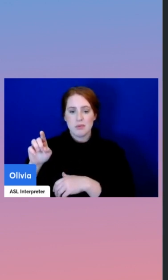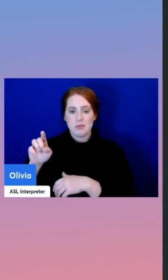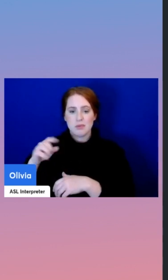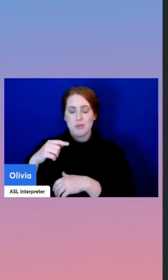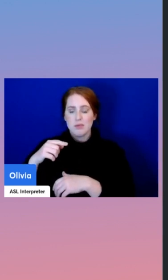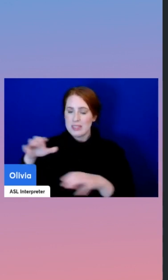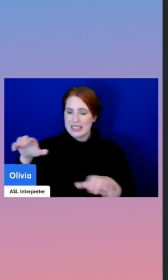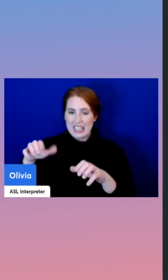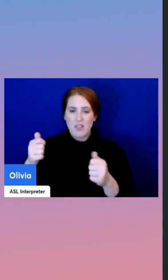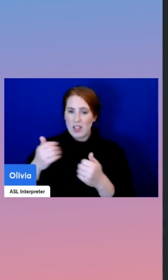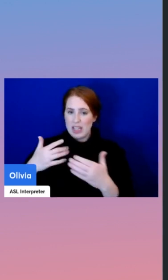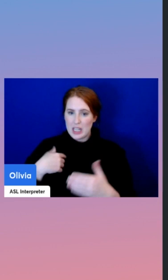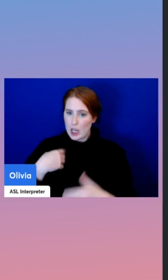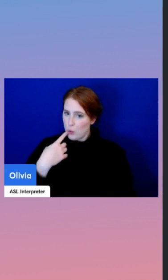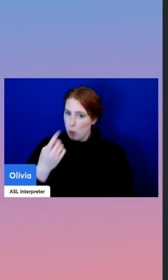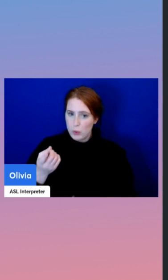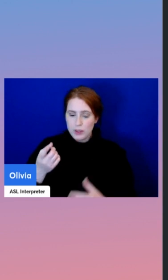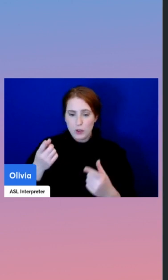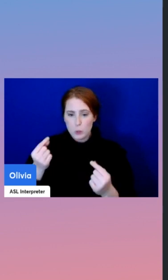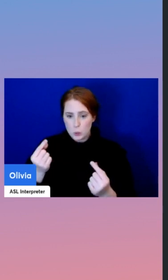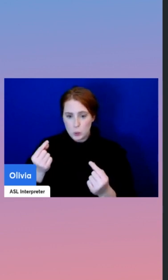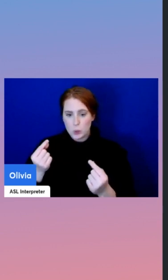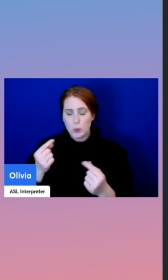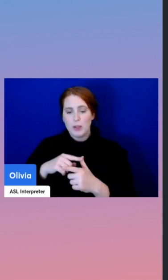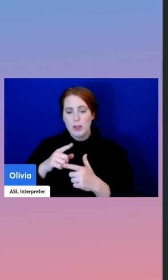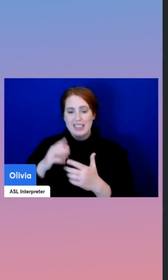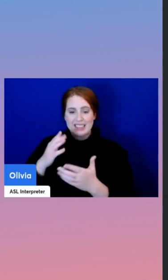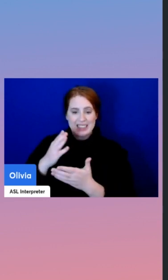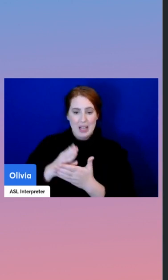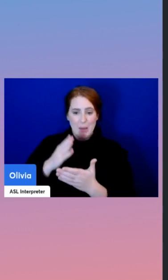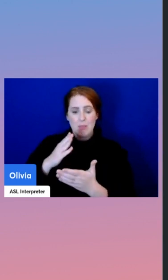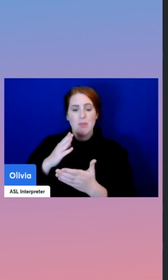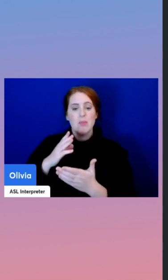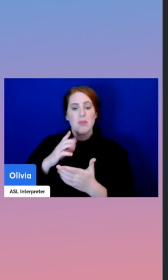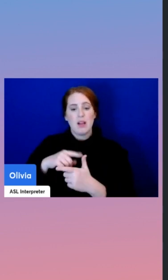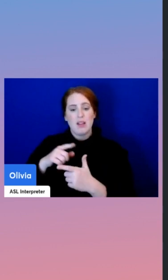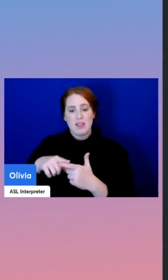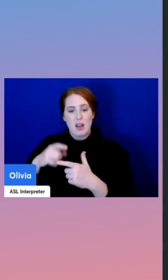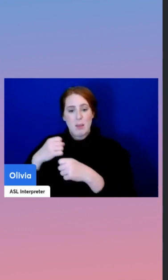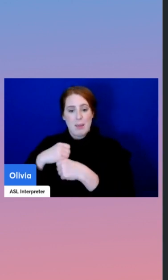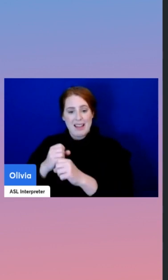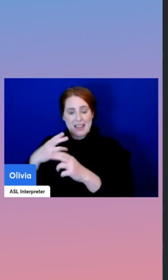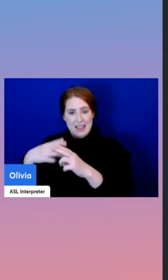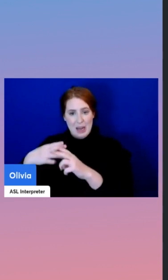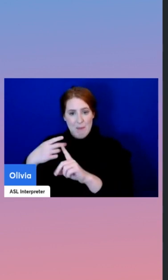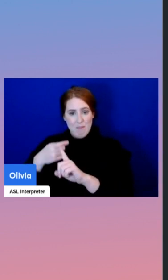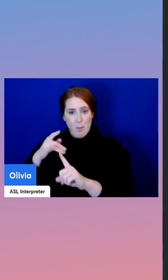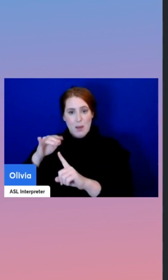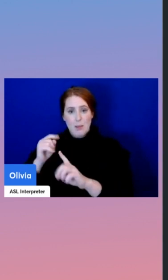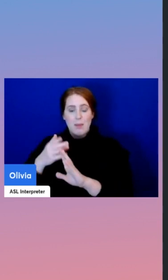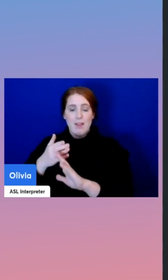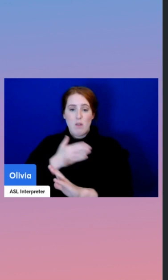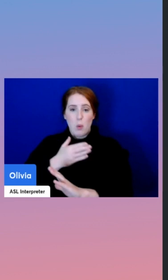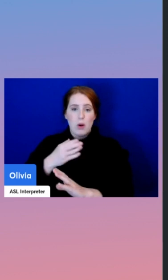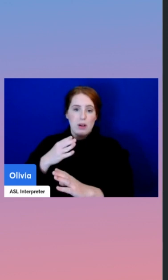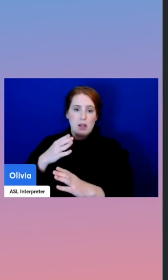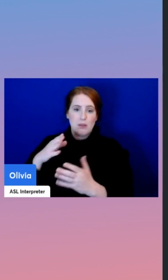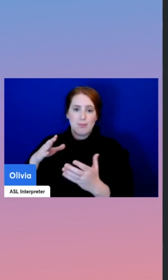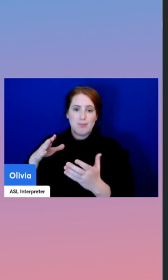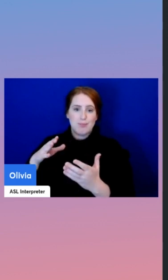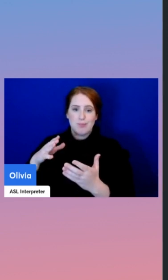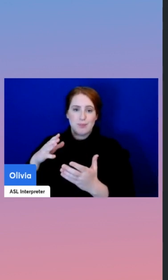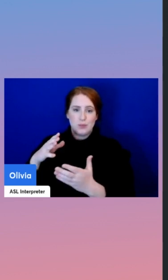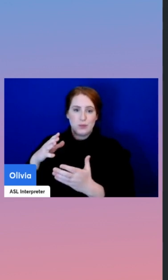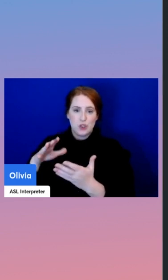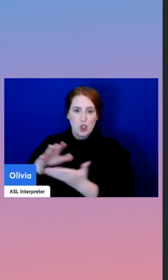do, it stopped the instance, and now it's in the process of creating an AMI out of it before terminating that builder instance. So all of